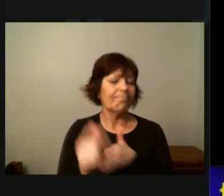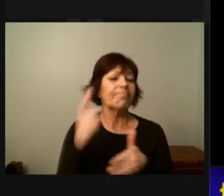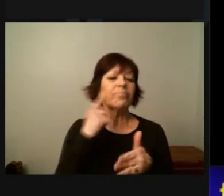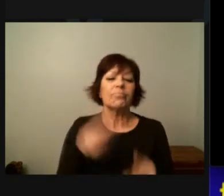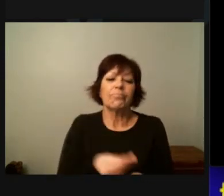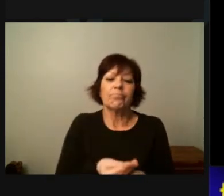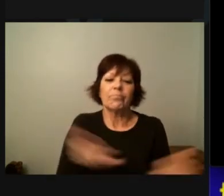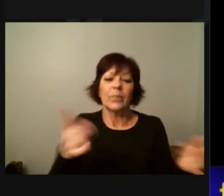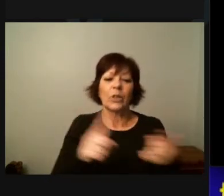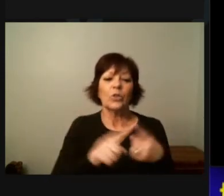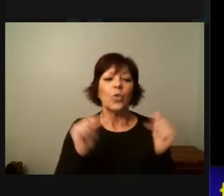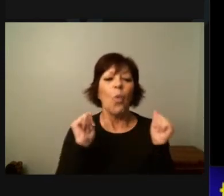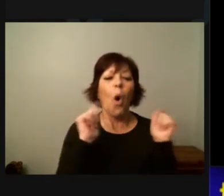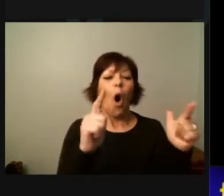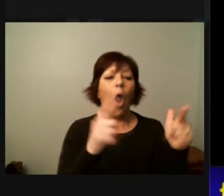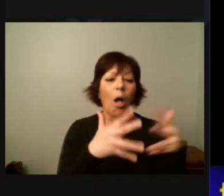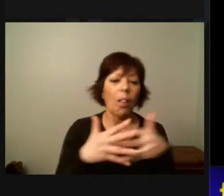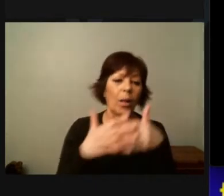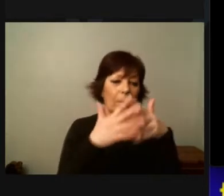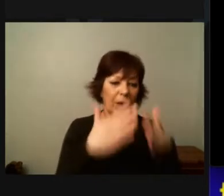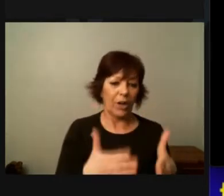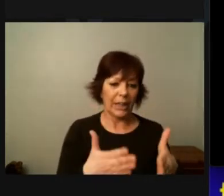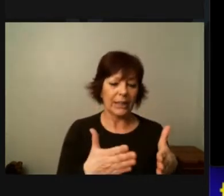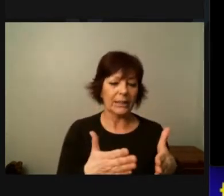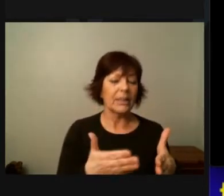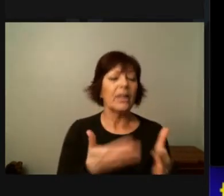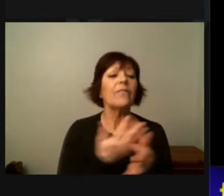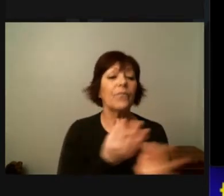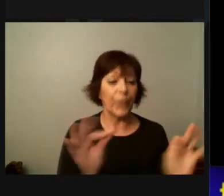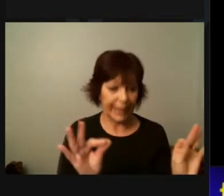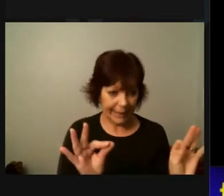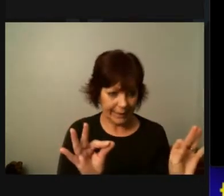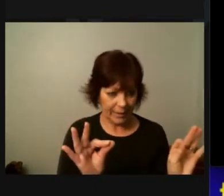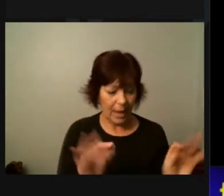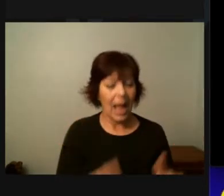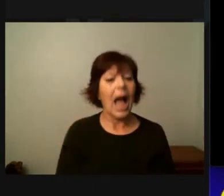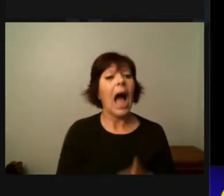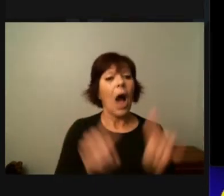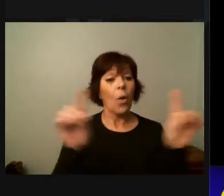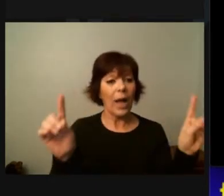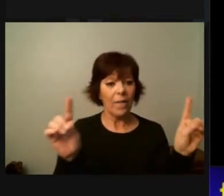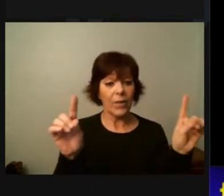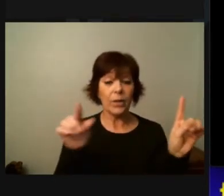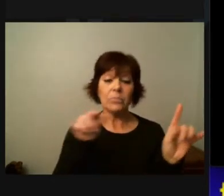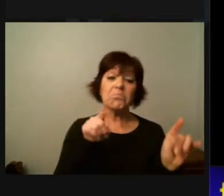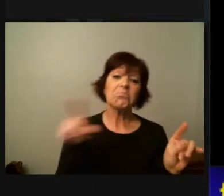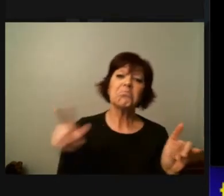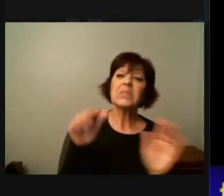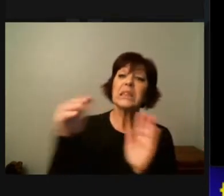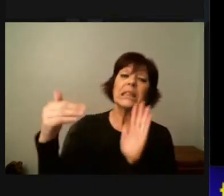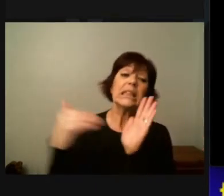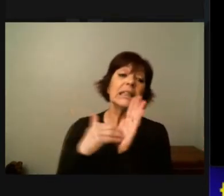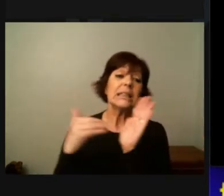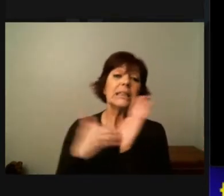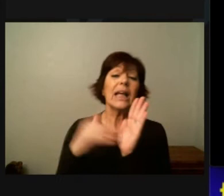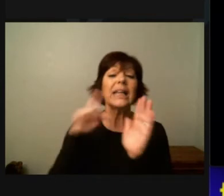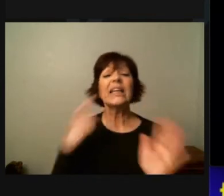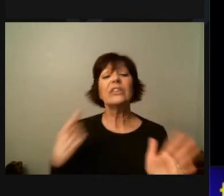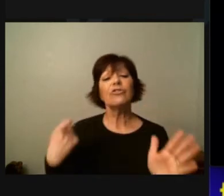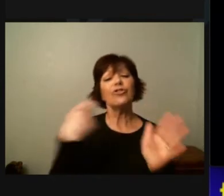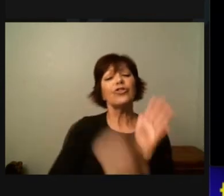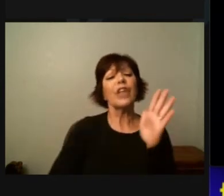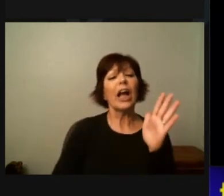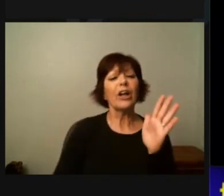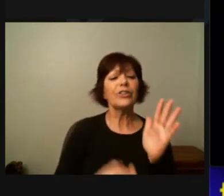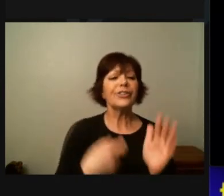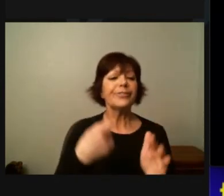Americans at no cost. However, the vaccine providers can charge what's called an administration fee